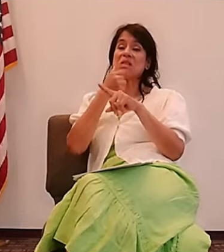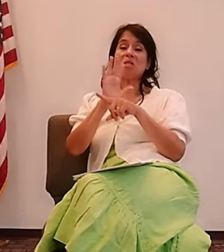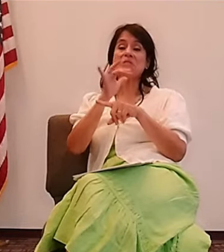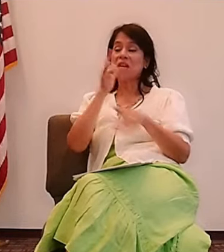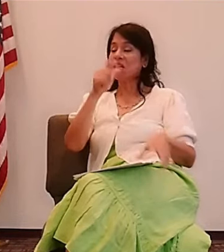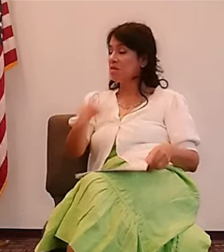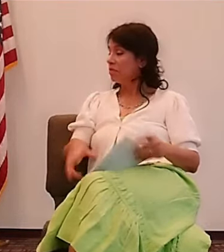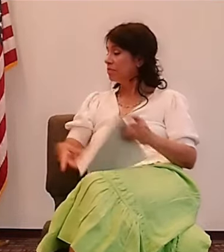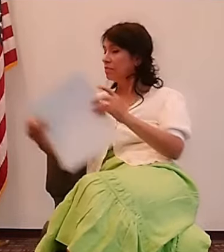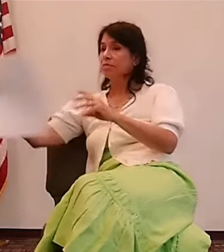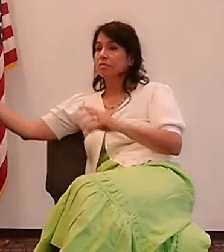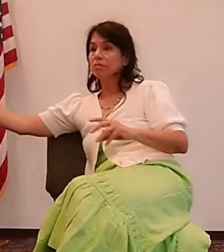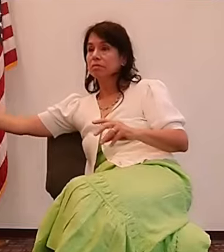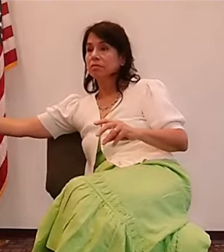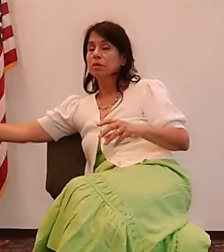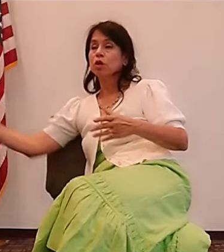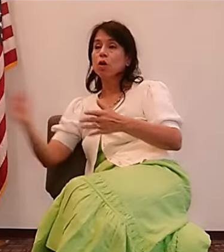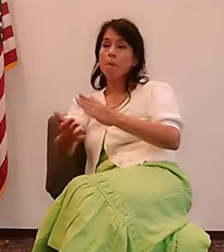morning, everybody.